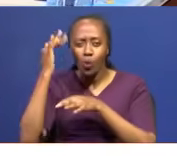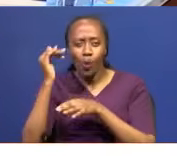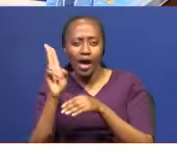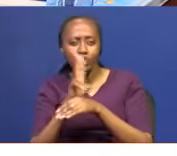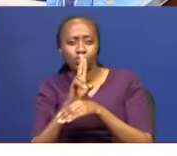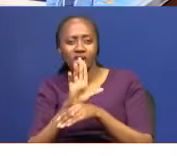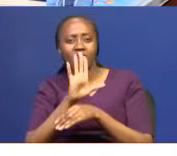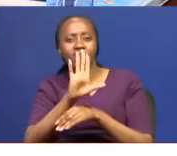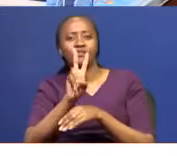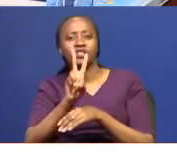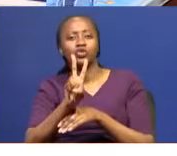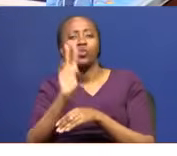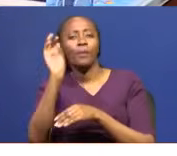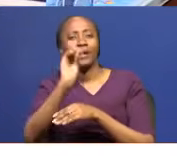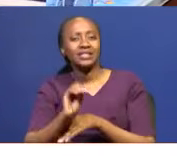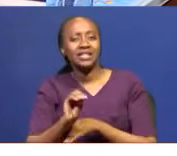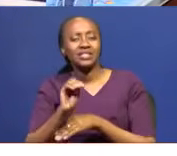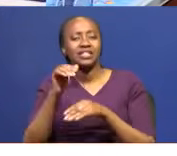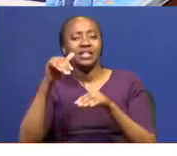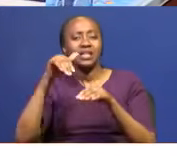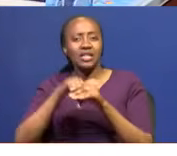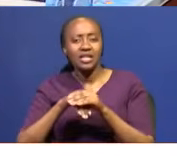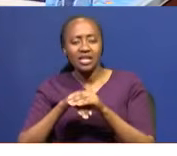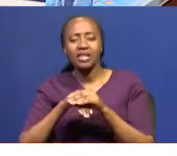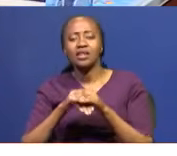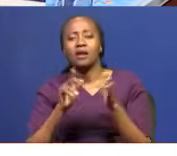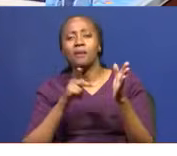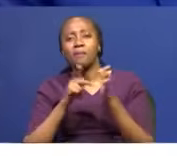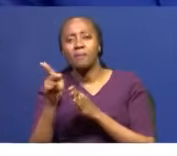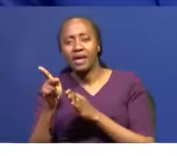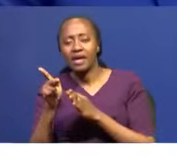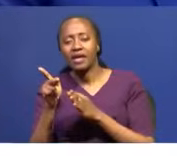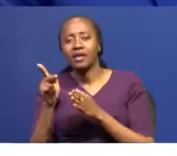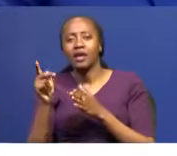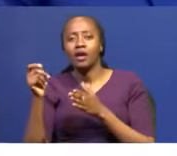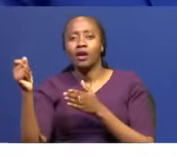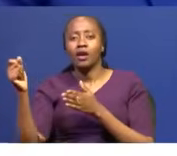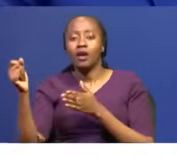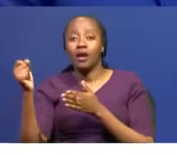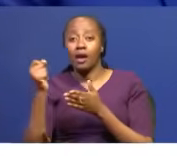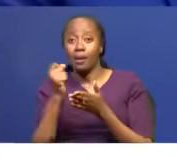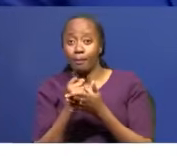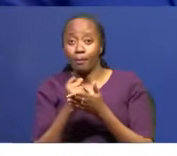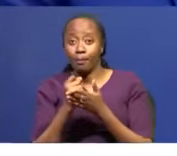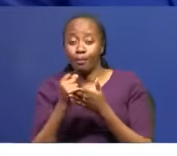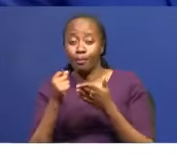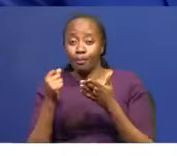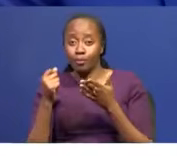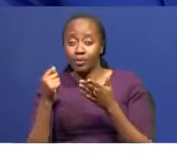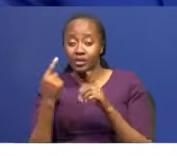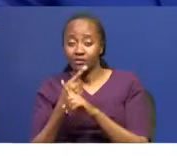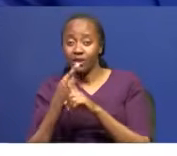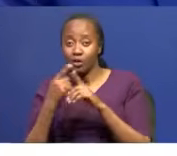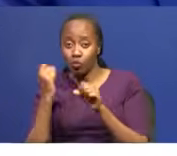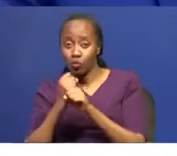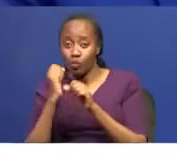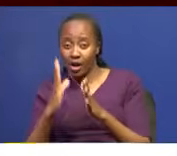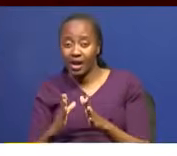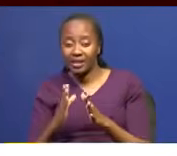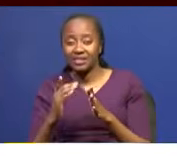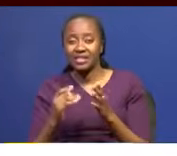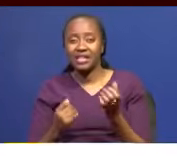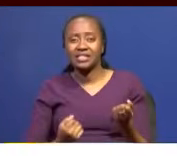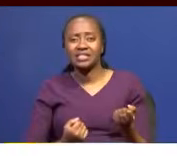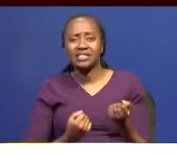52% of the revenue on compensation of employees, as well as 117 million shillings on